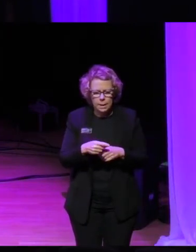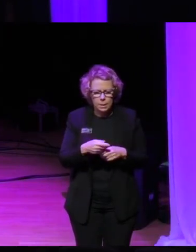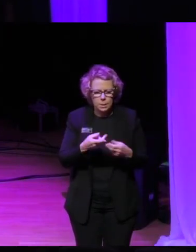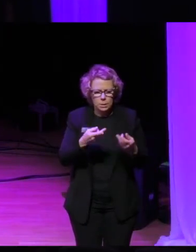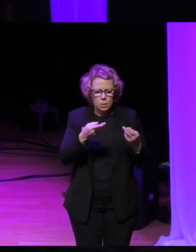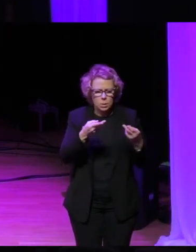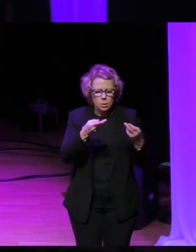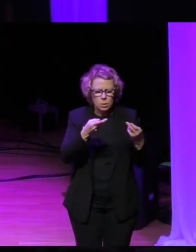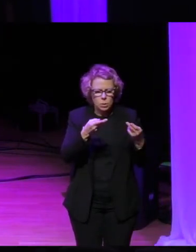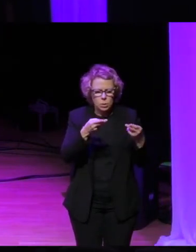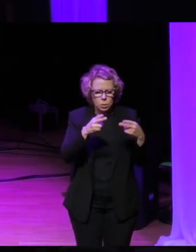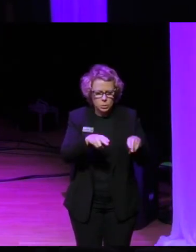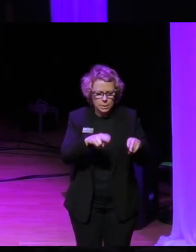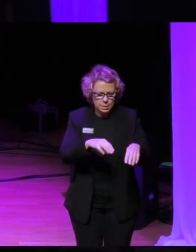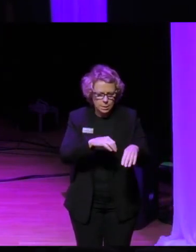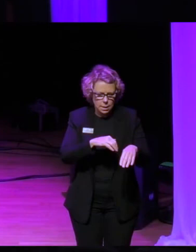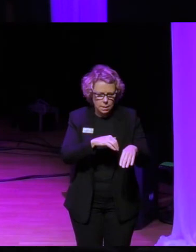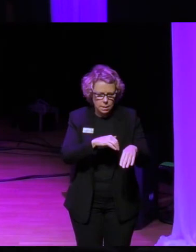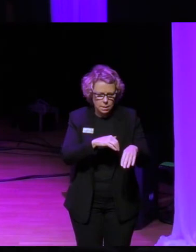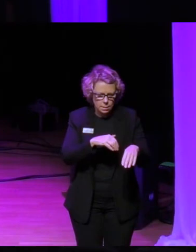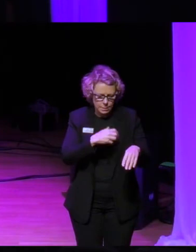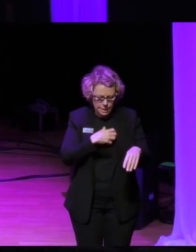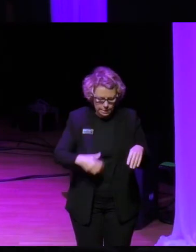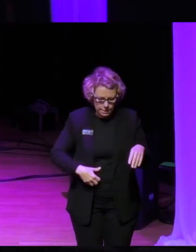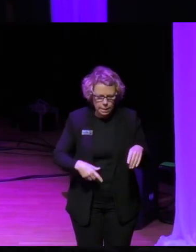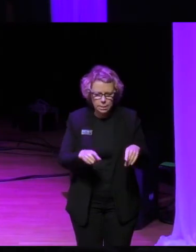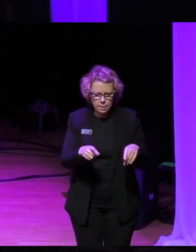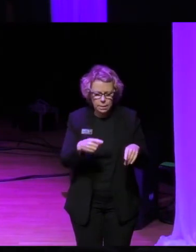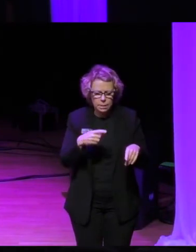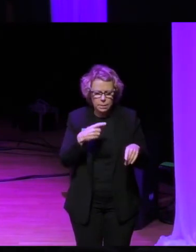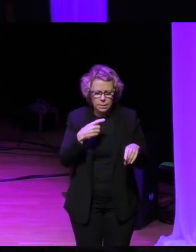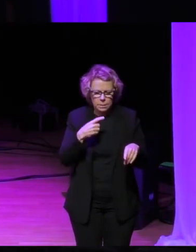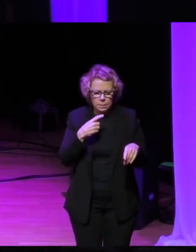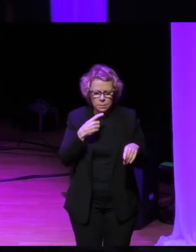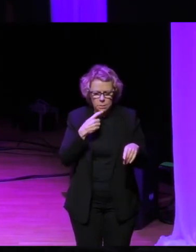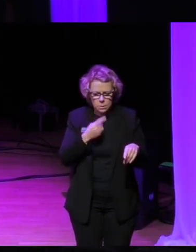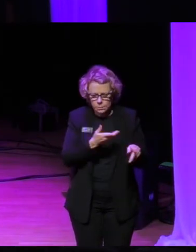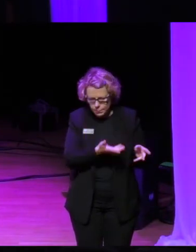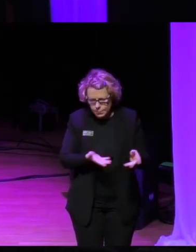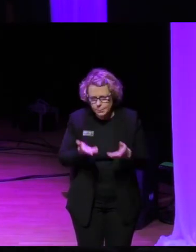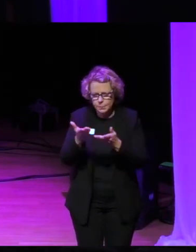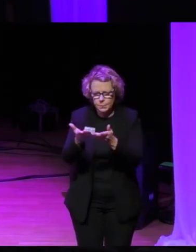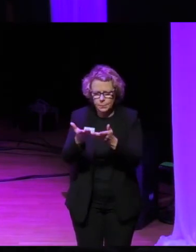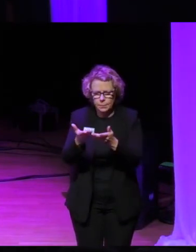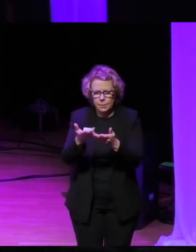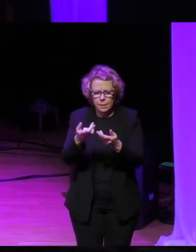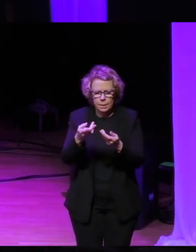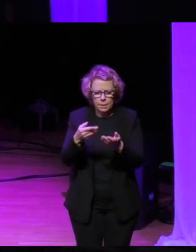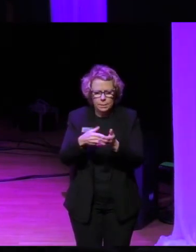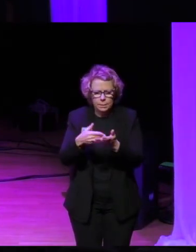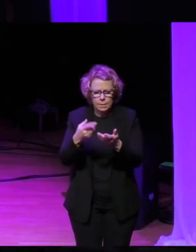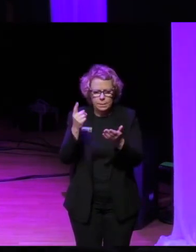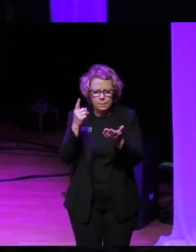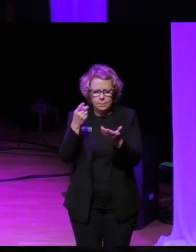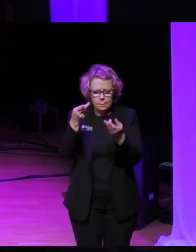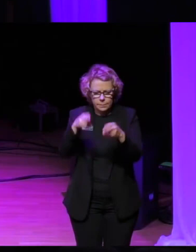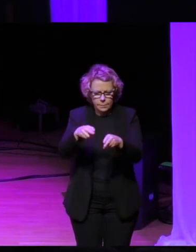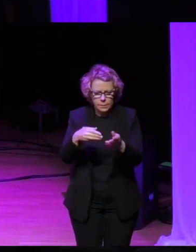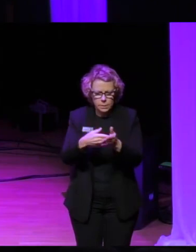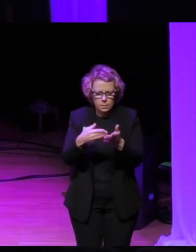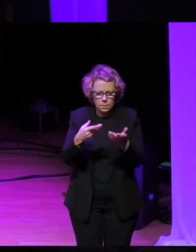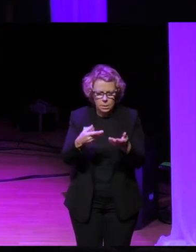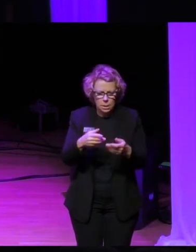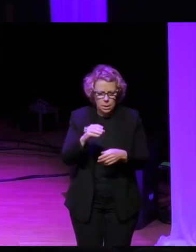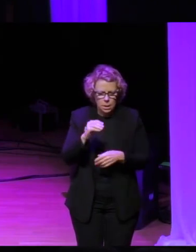tell the government that Jane Doe was getting the abortion, so they couldn't take the case further because